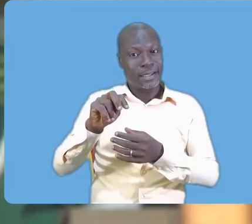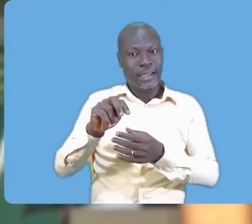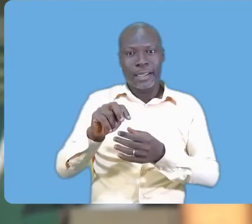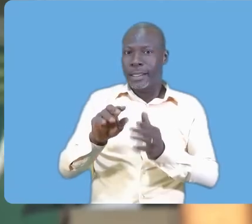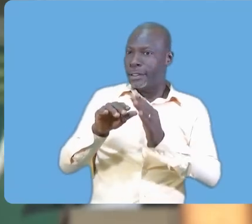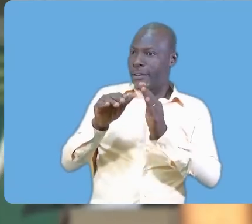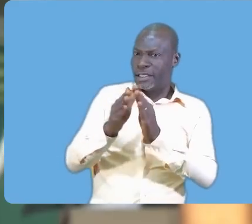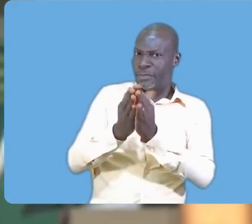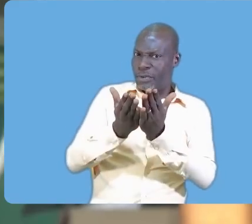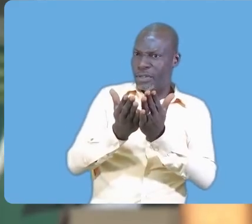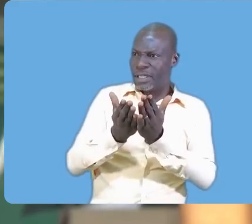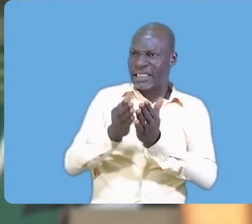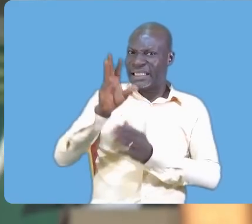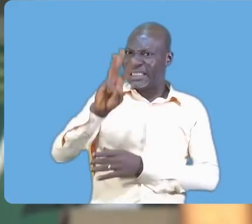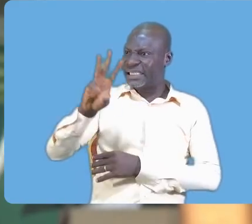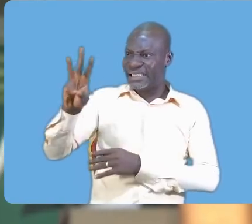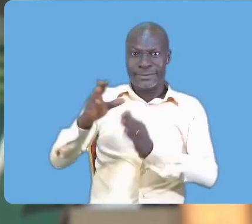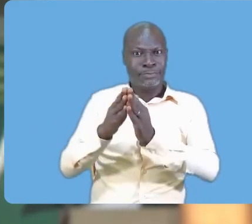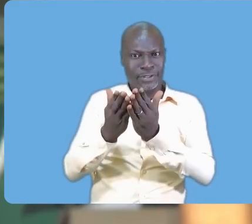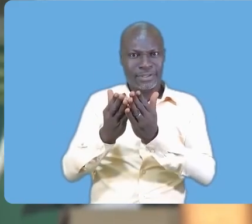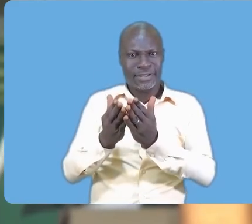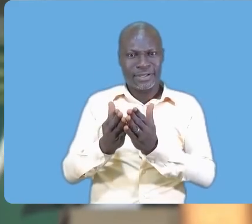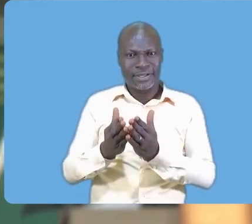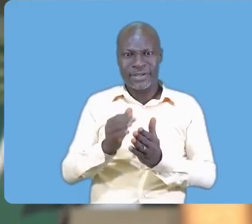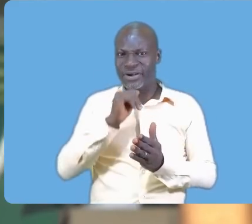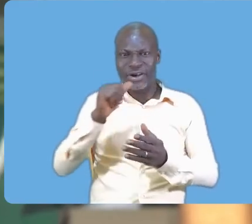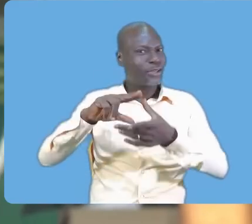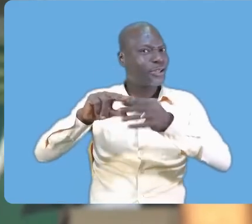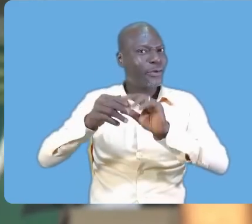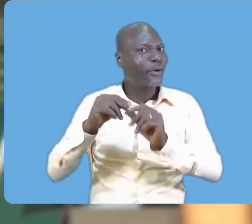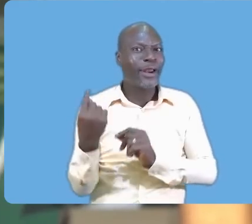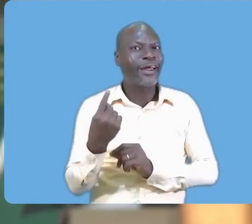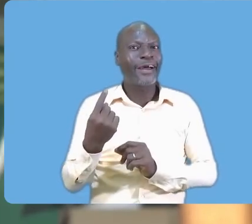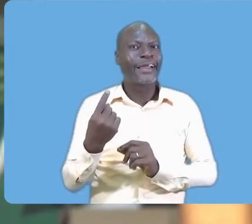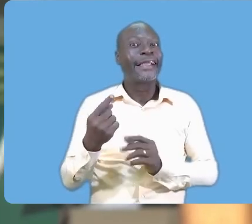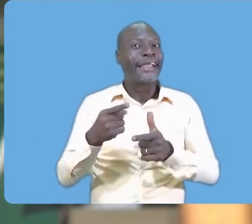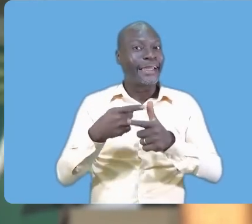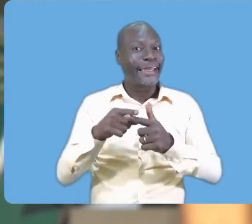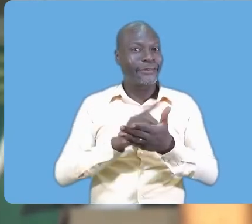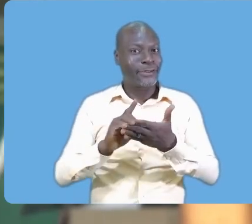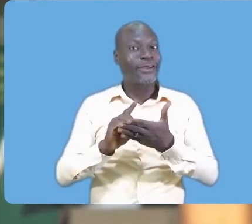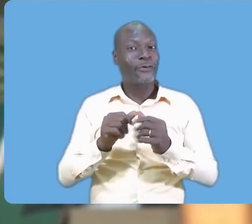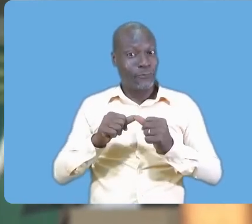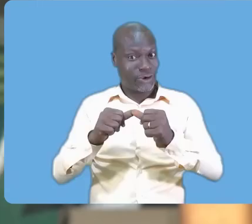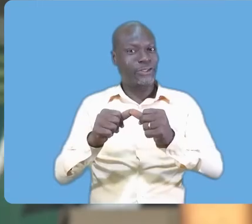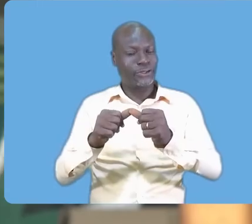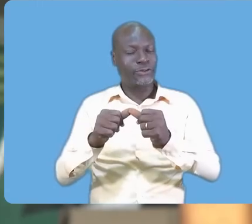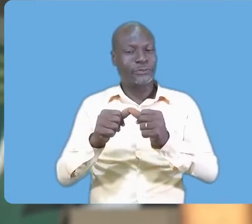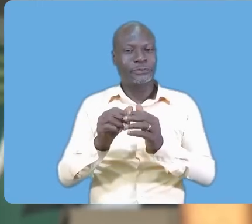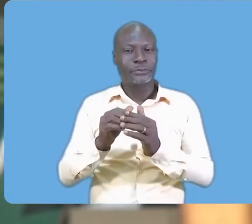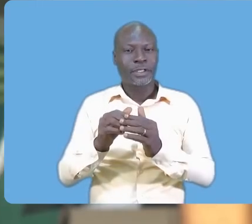book ya chono 63 to 64 AD. So what are you talking about? I write about next week. Mesan aba won che